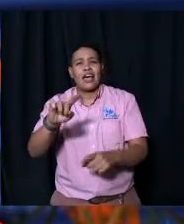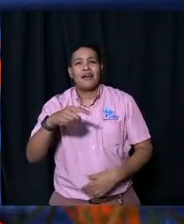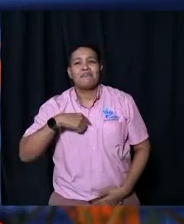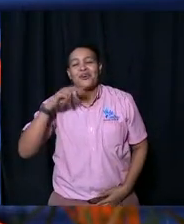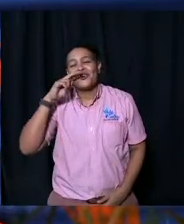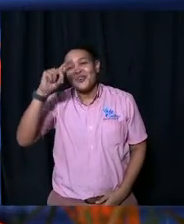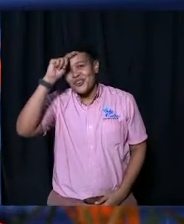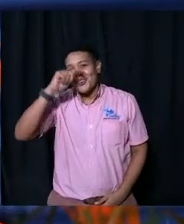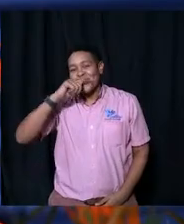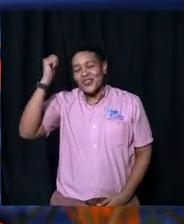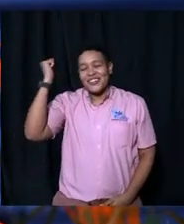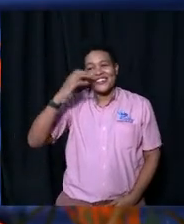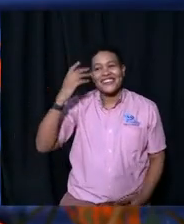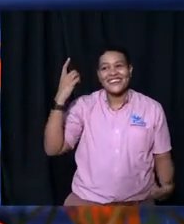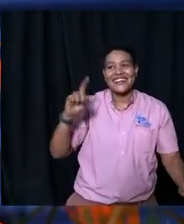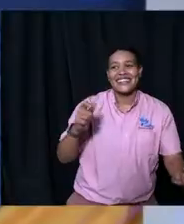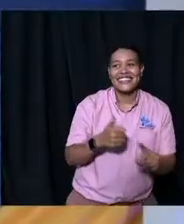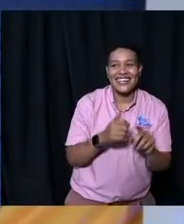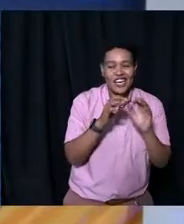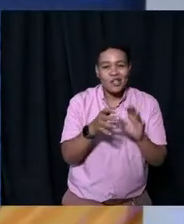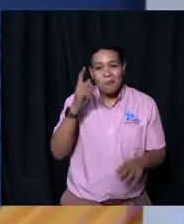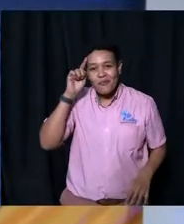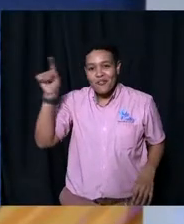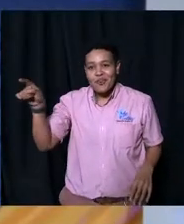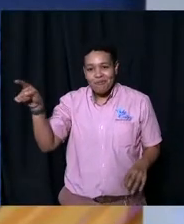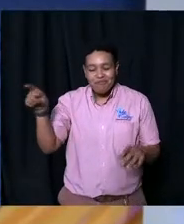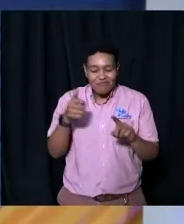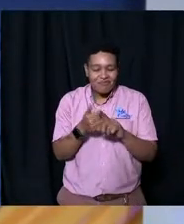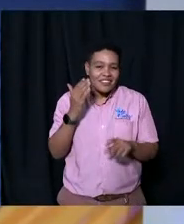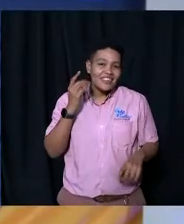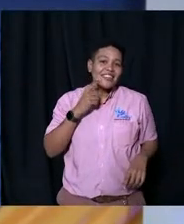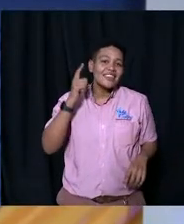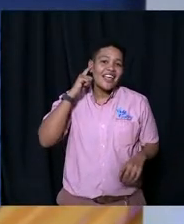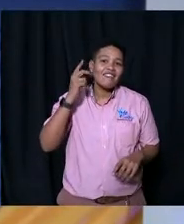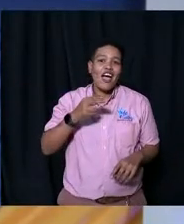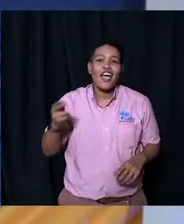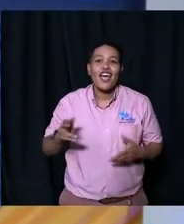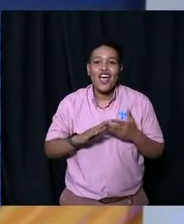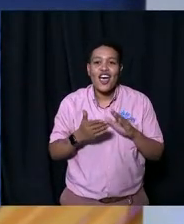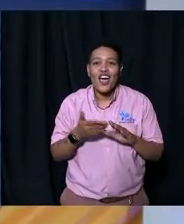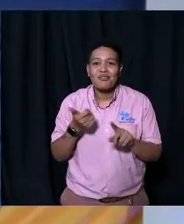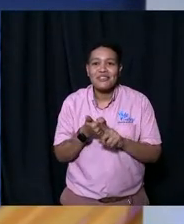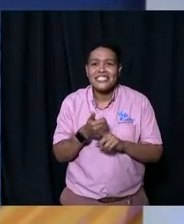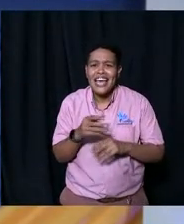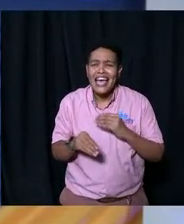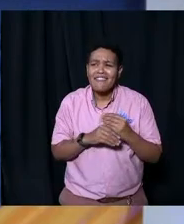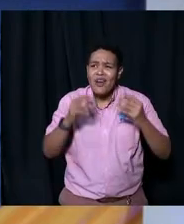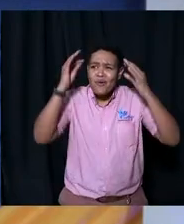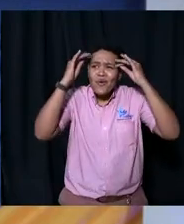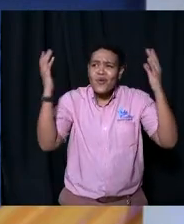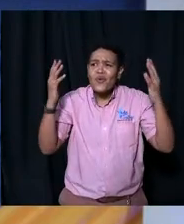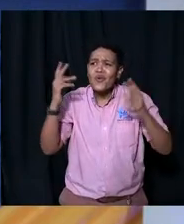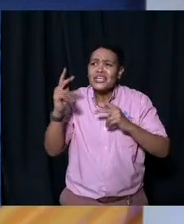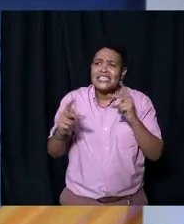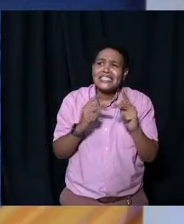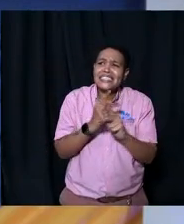at Antoinette Aiken over there, interpreting for the deaf and the hard of hearing, and I'm wondering what kind